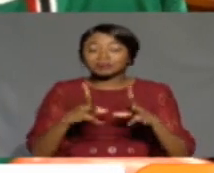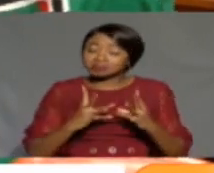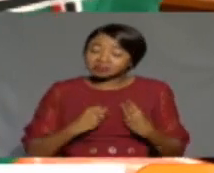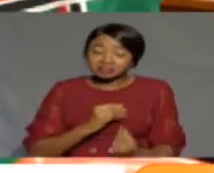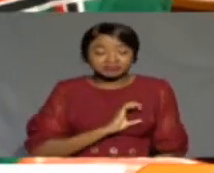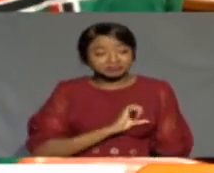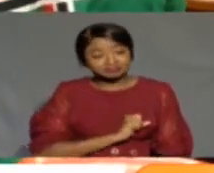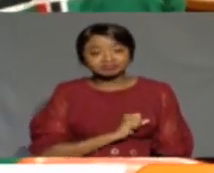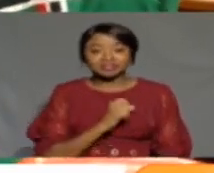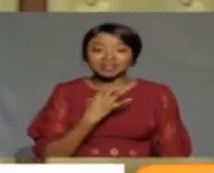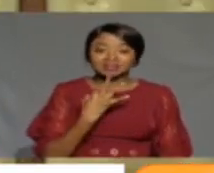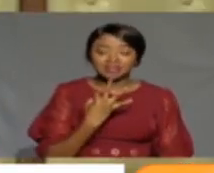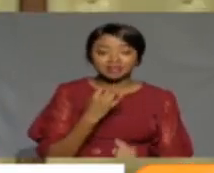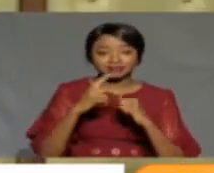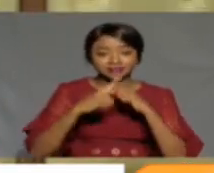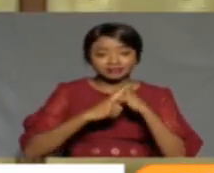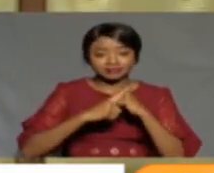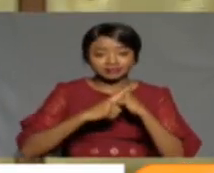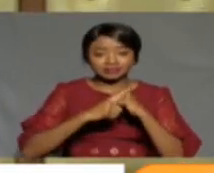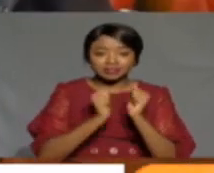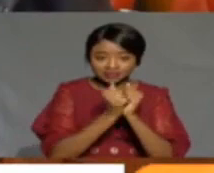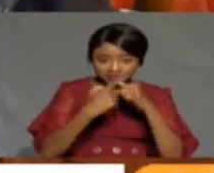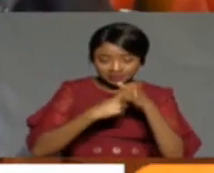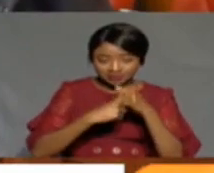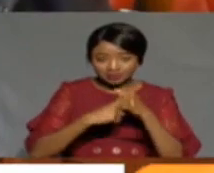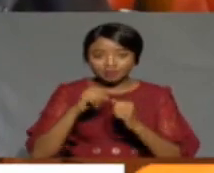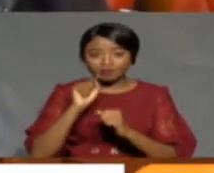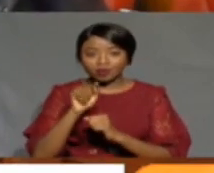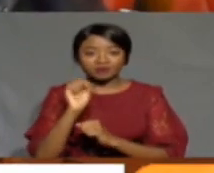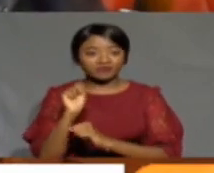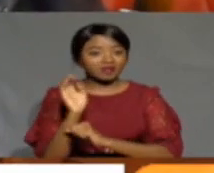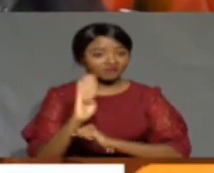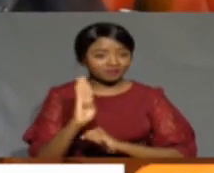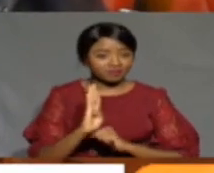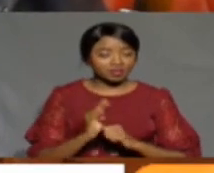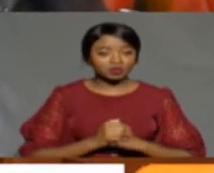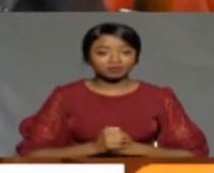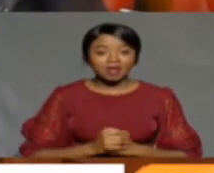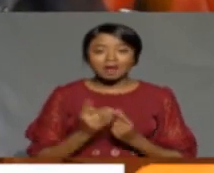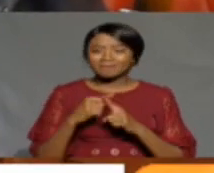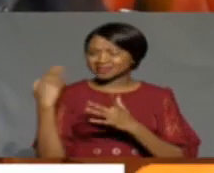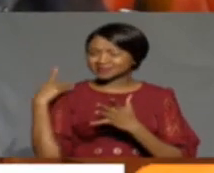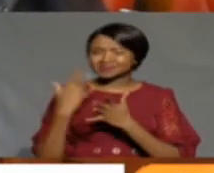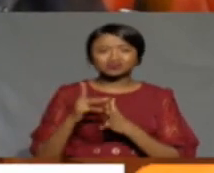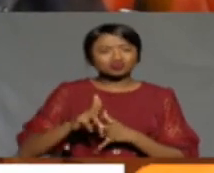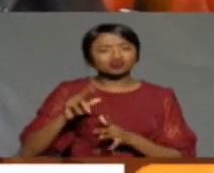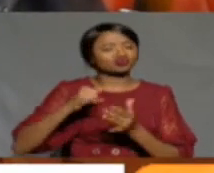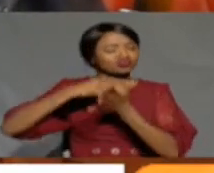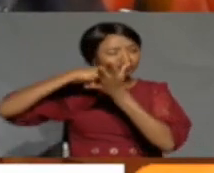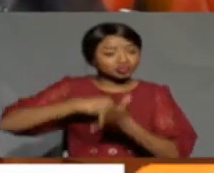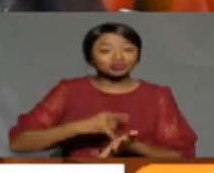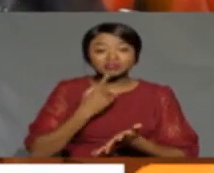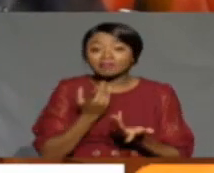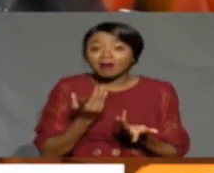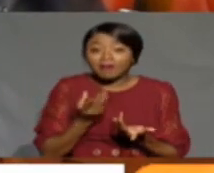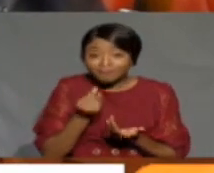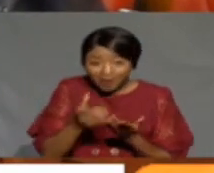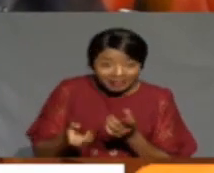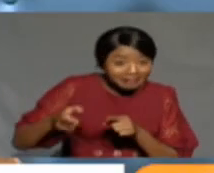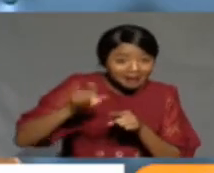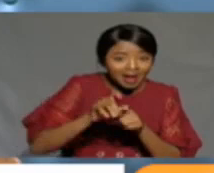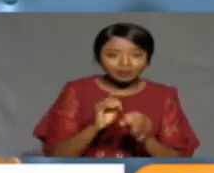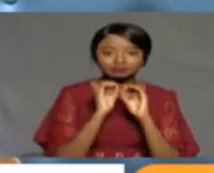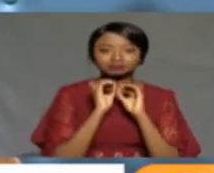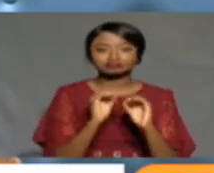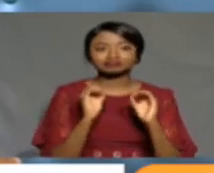316.5 billion shillings after an adamant President Uhuru Kenyatta, twice in as many months, insisted there was no more money for the